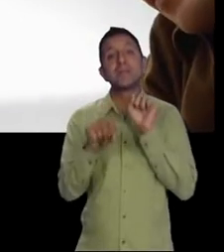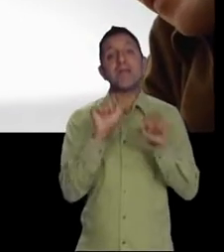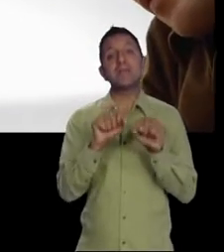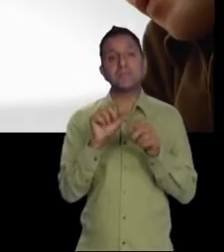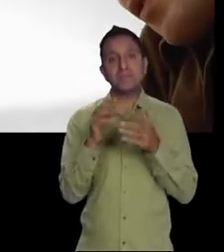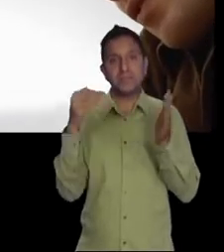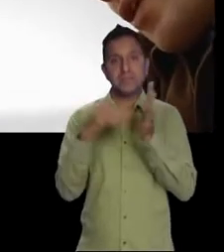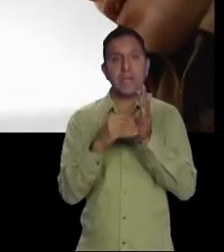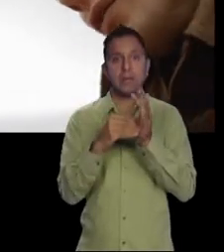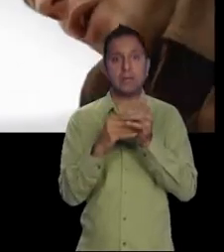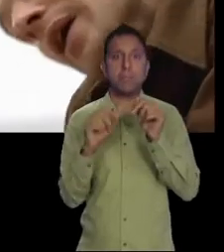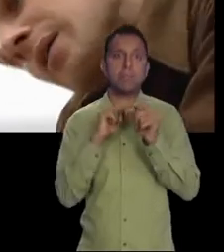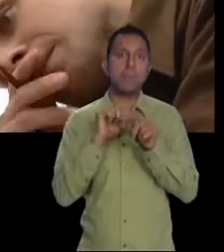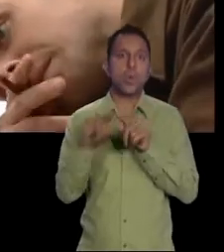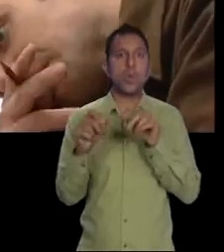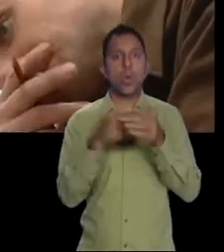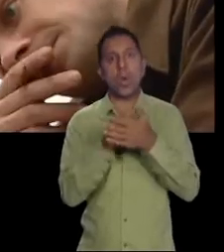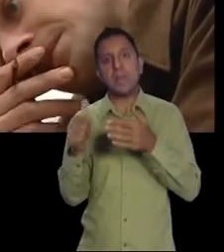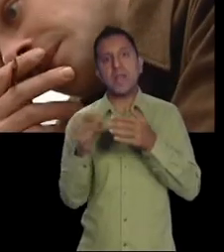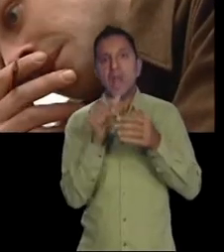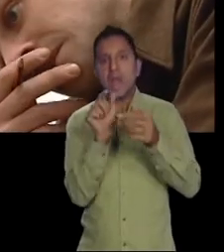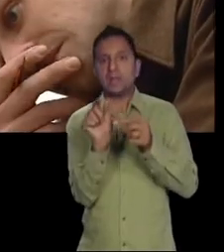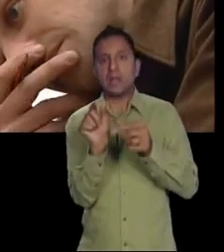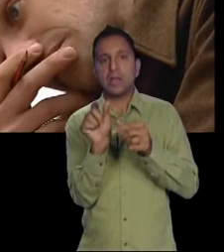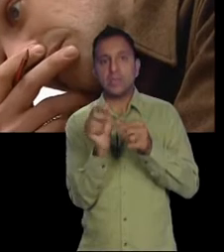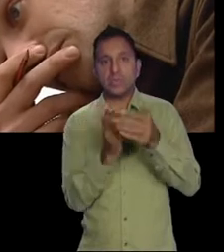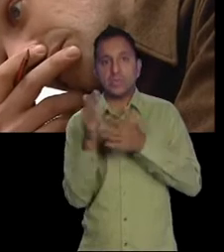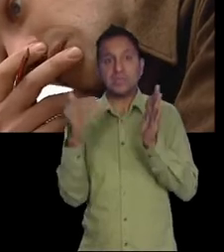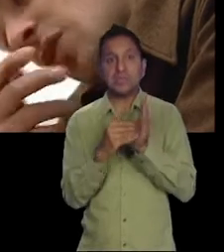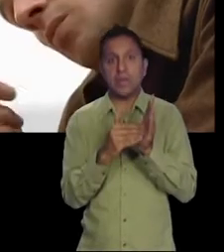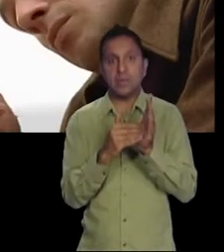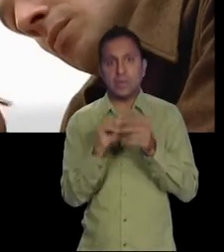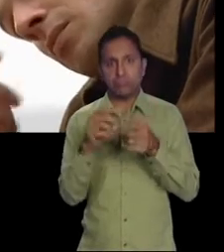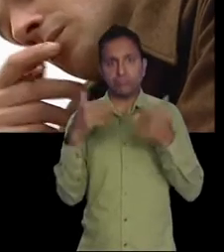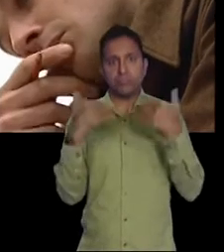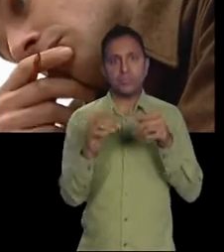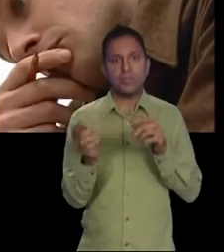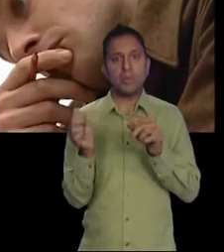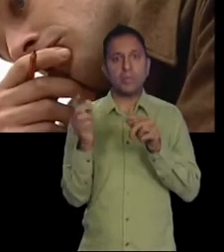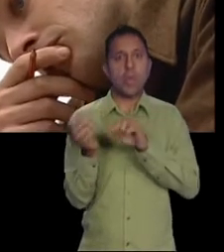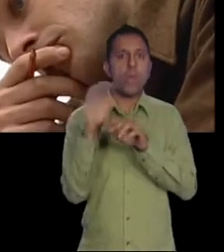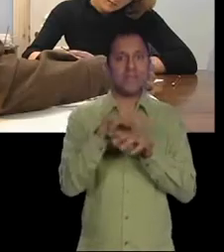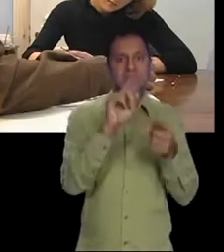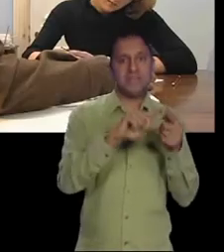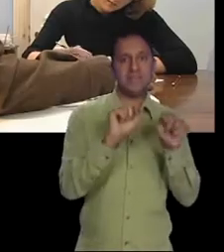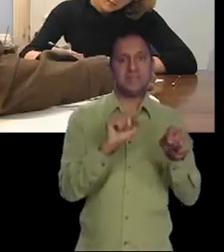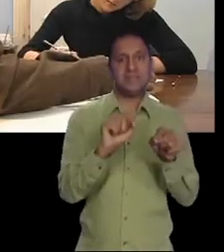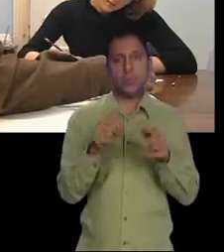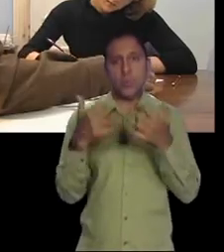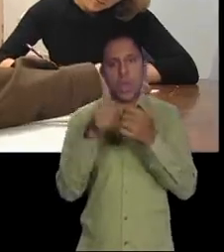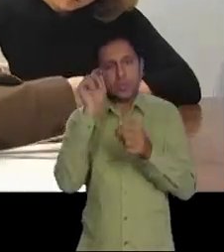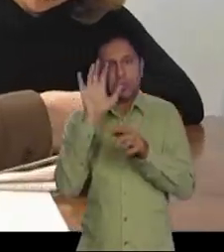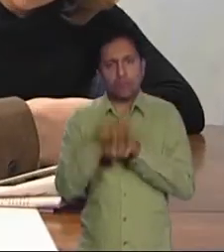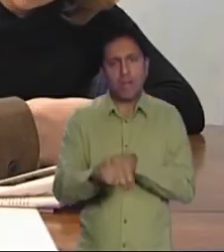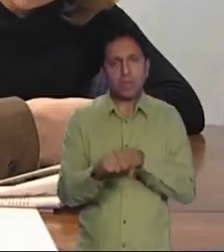letter E, and that's how you crack the code. Know the qualities of certain letters and match them to the letters that appear in the coded message.